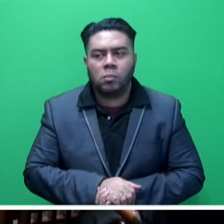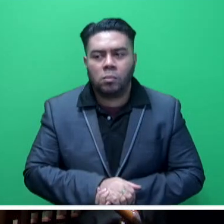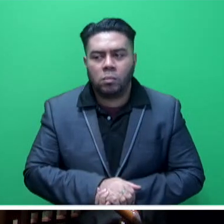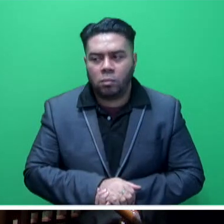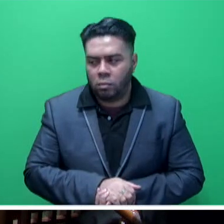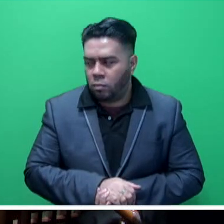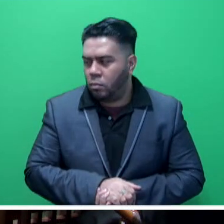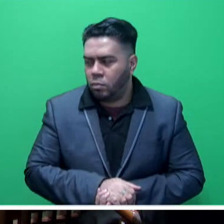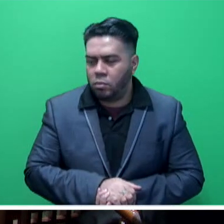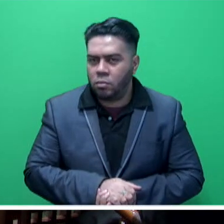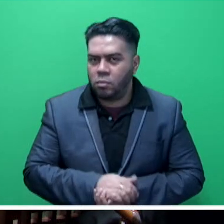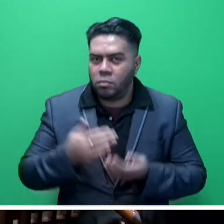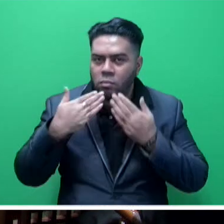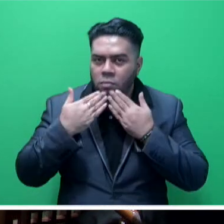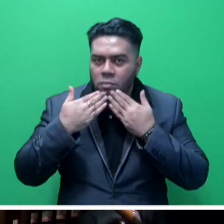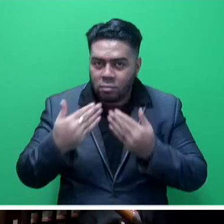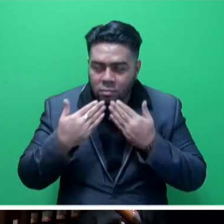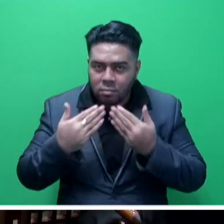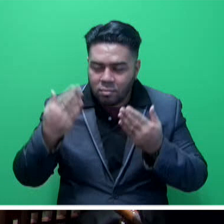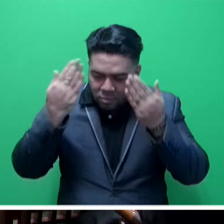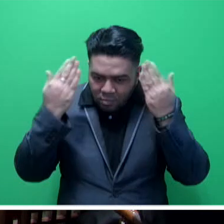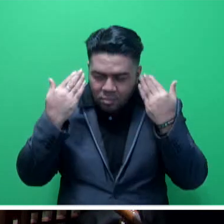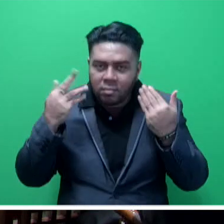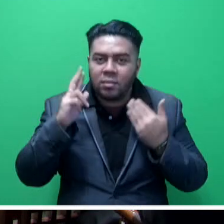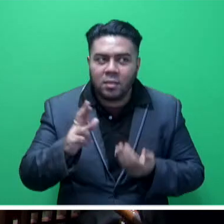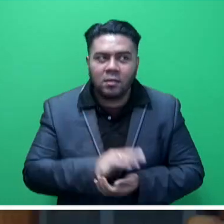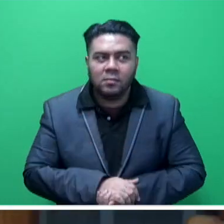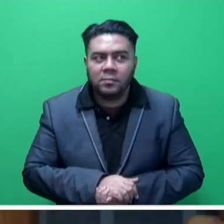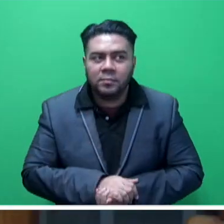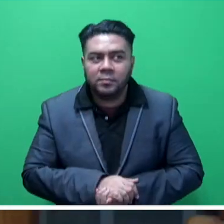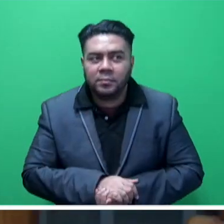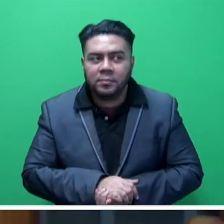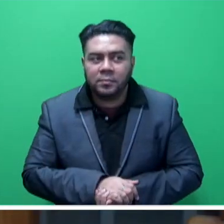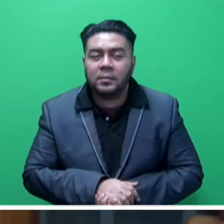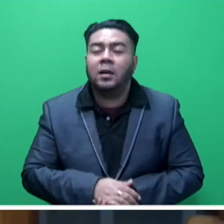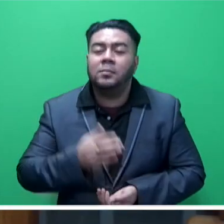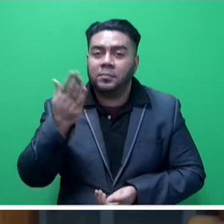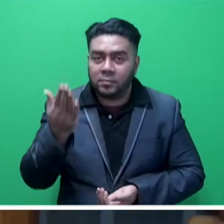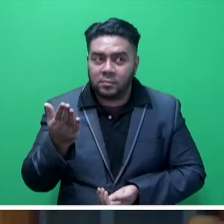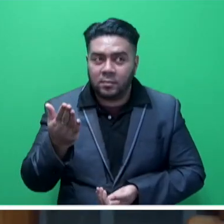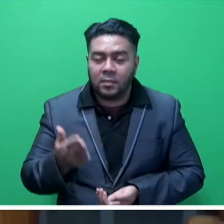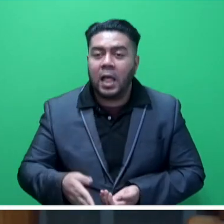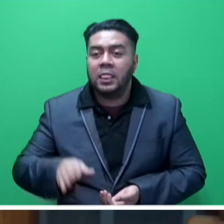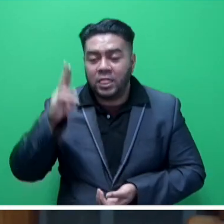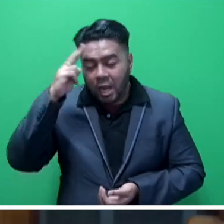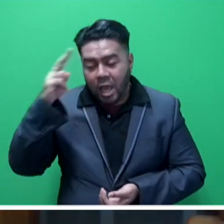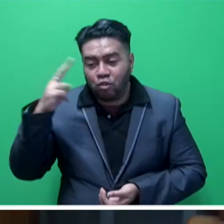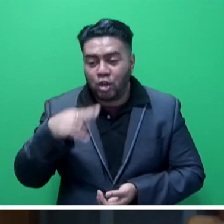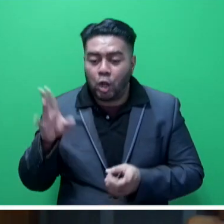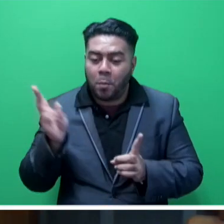Thank you, Mr. Speaker, sir. And I thank the Honourable Member for the question. Mr. Speaker, sir, the National Domestic